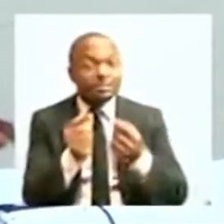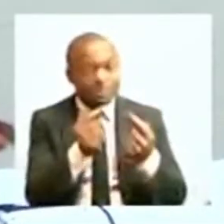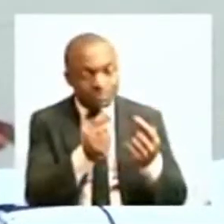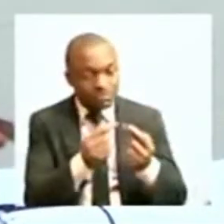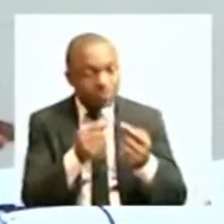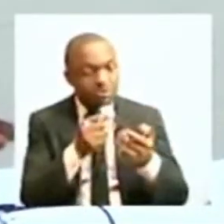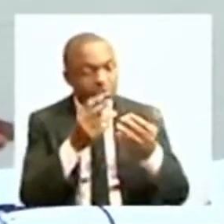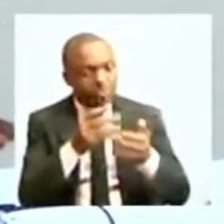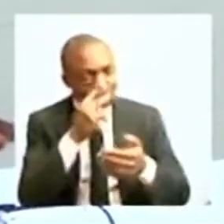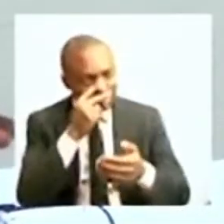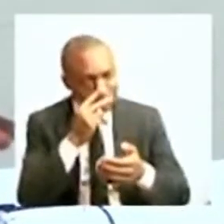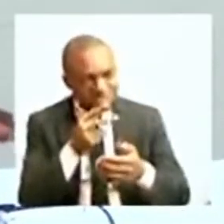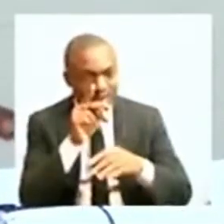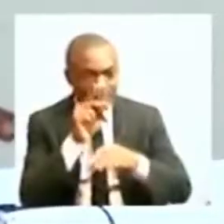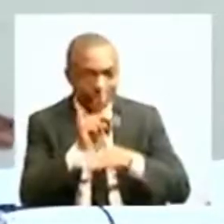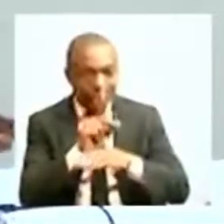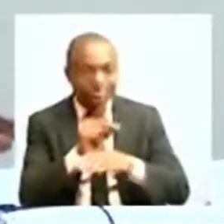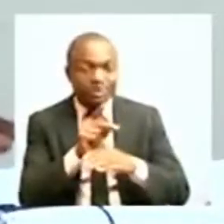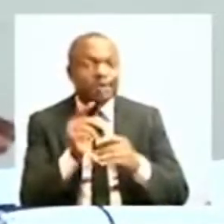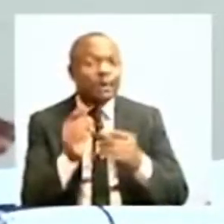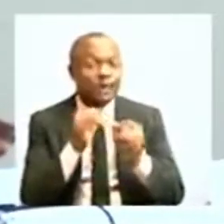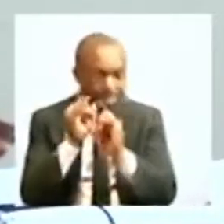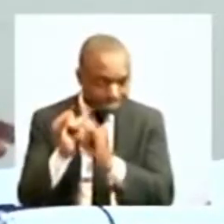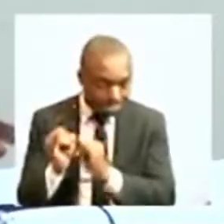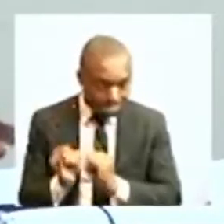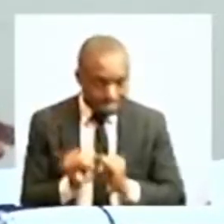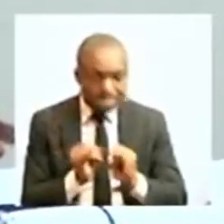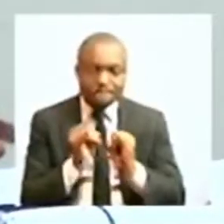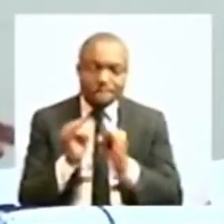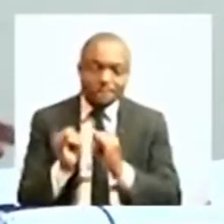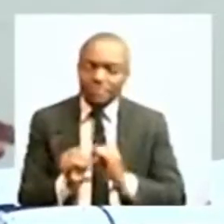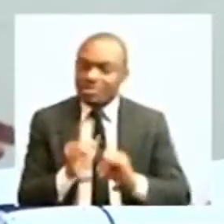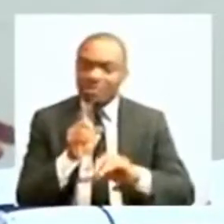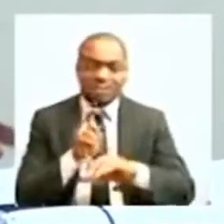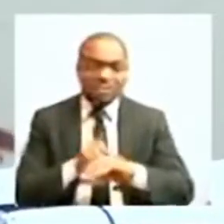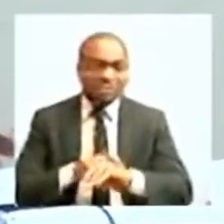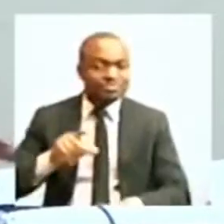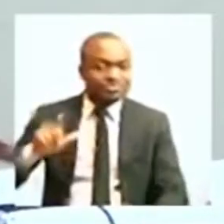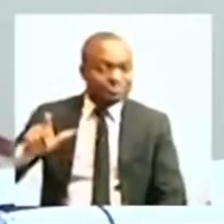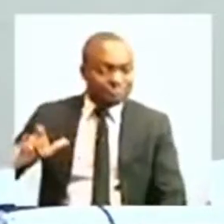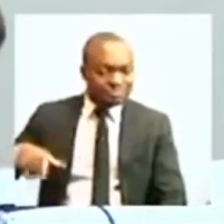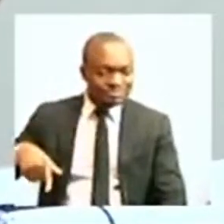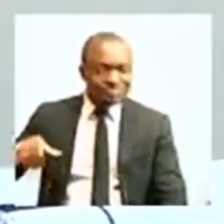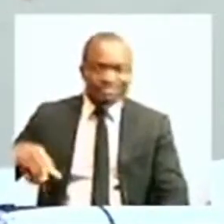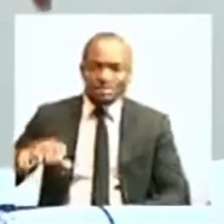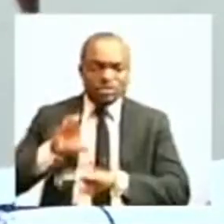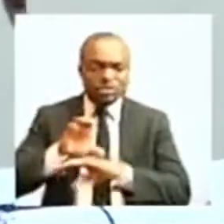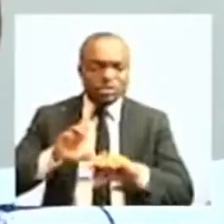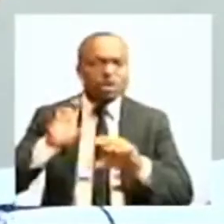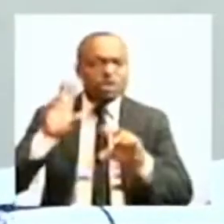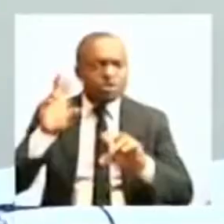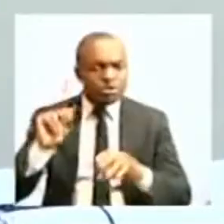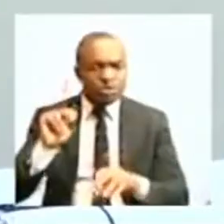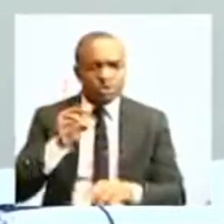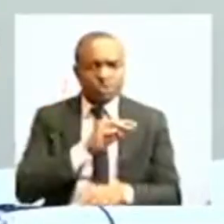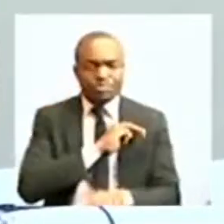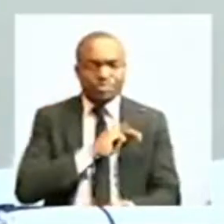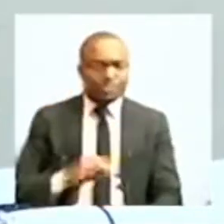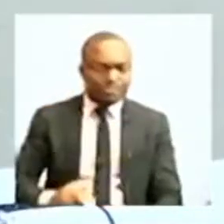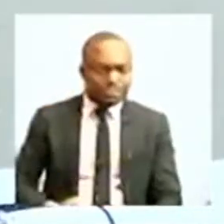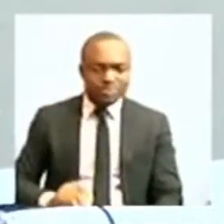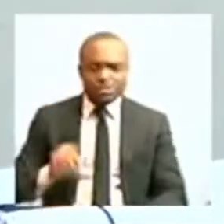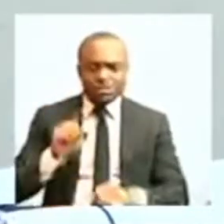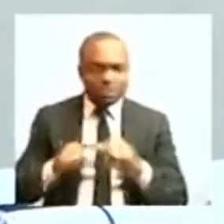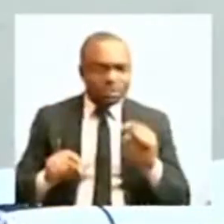projects implemented timely. The delays are being caused. No, there's no one member we cannot